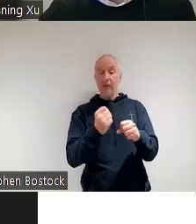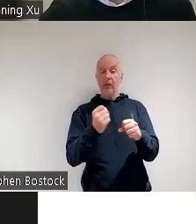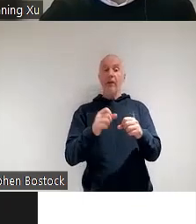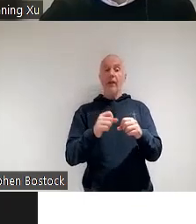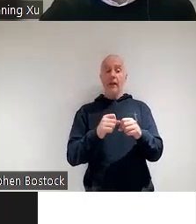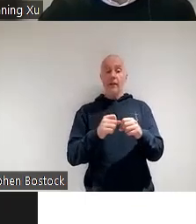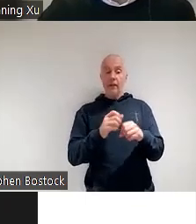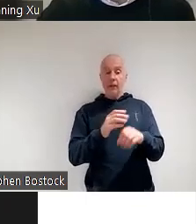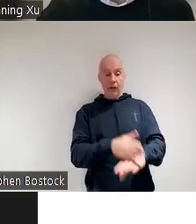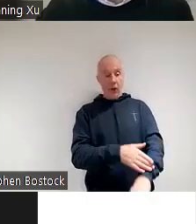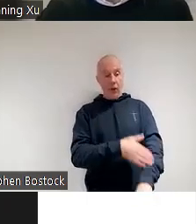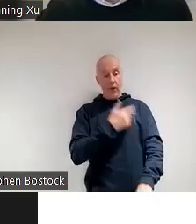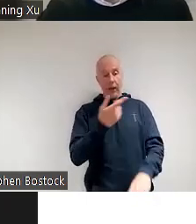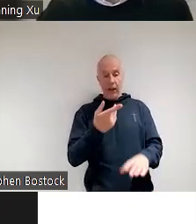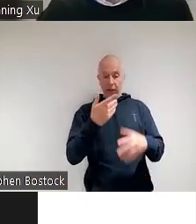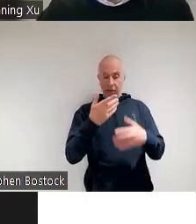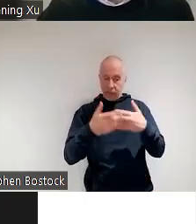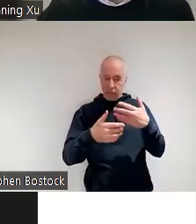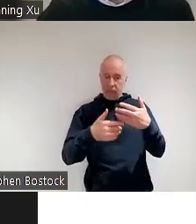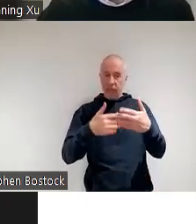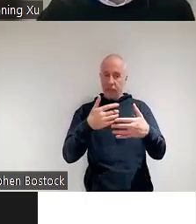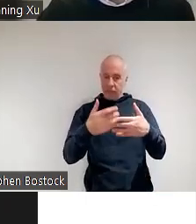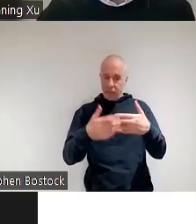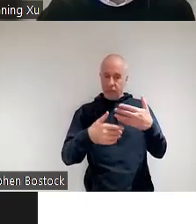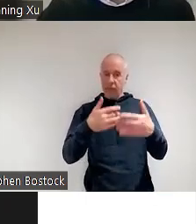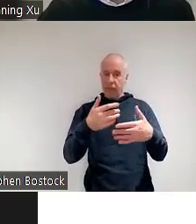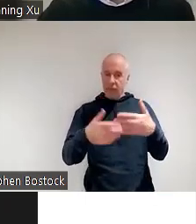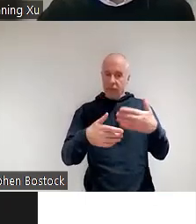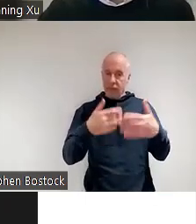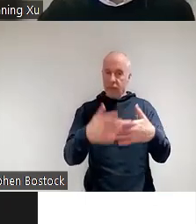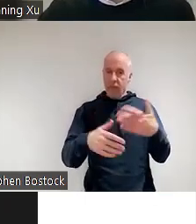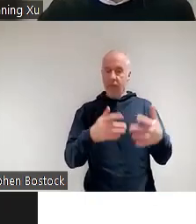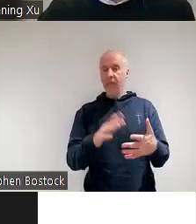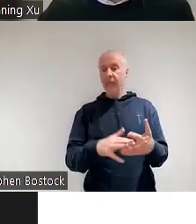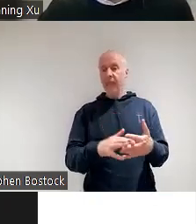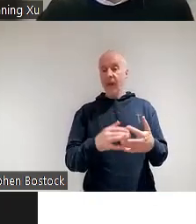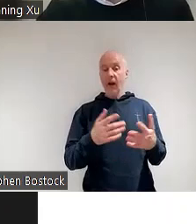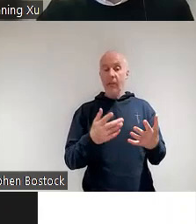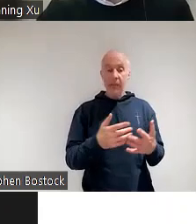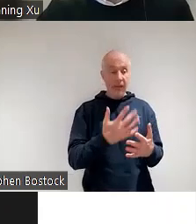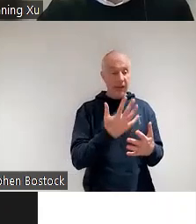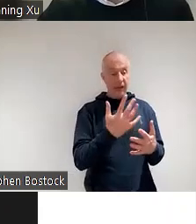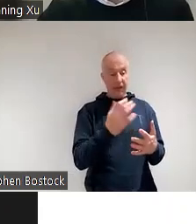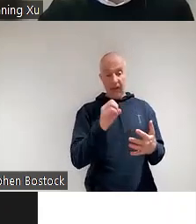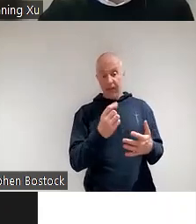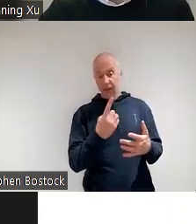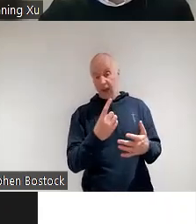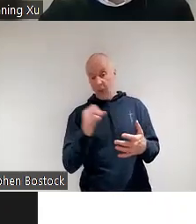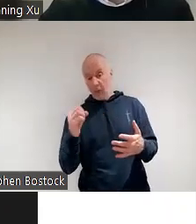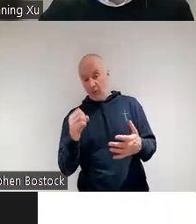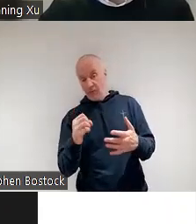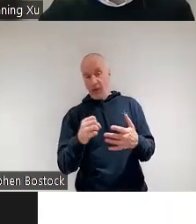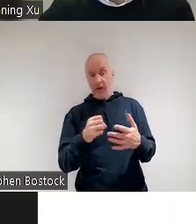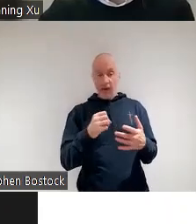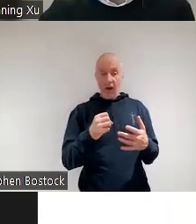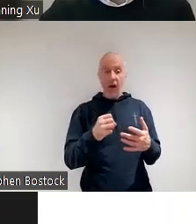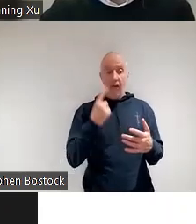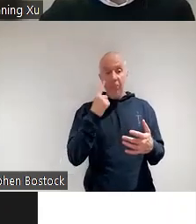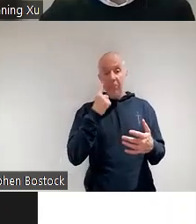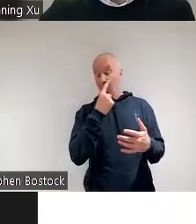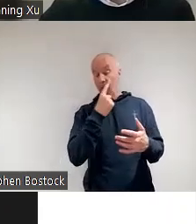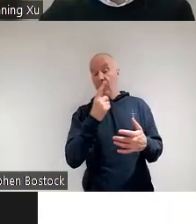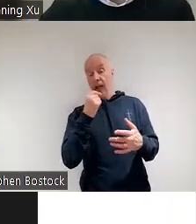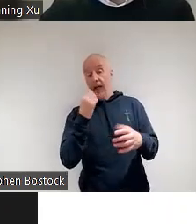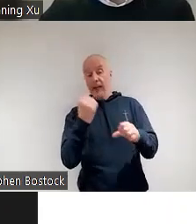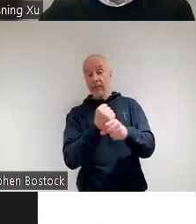quantity. During the detailed design, they already, for example, produce 50 units. They're just trying to prove that actually the design is consistent, actually is manufacturable, everything